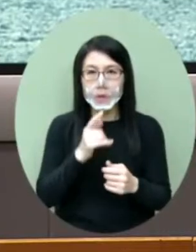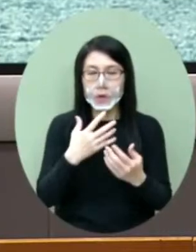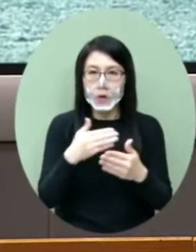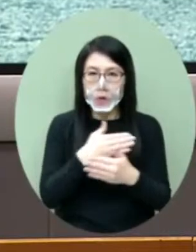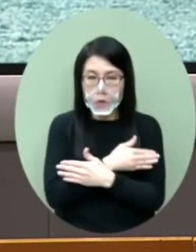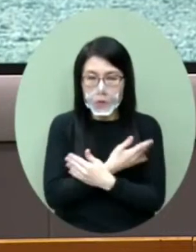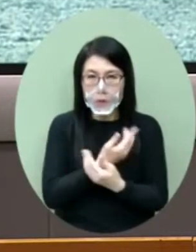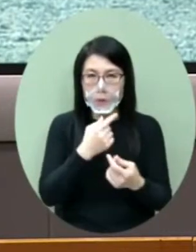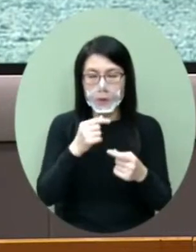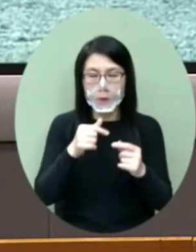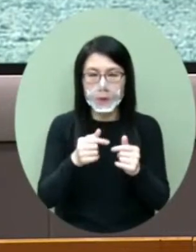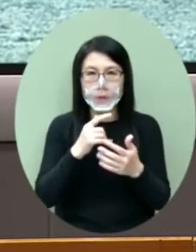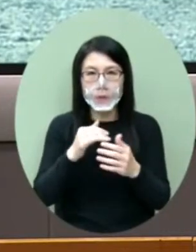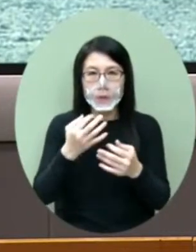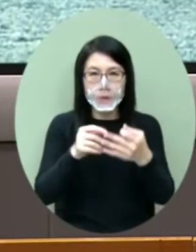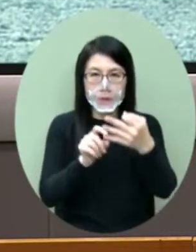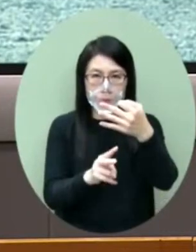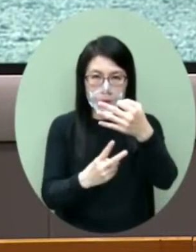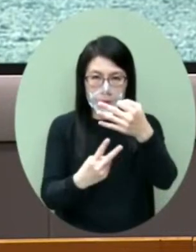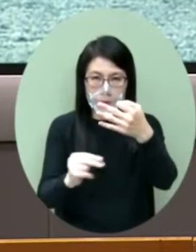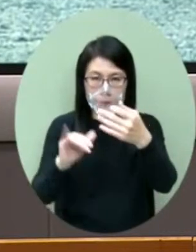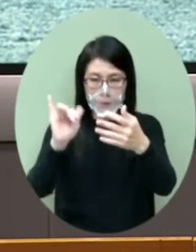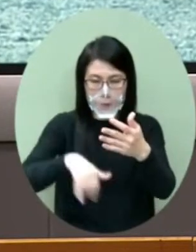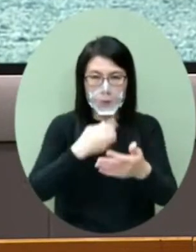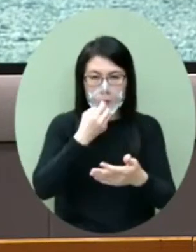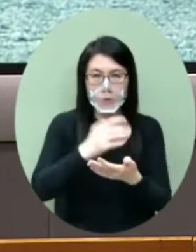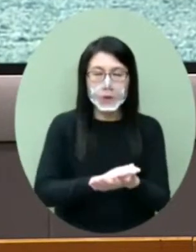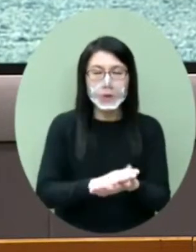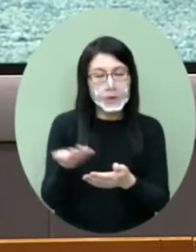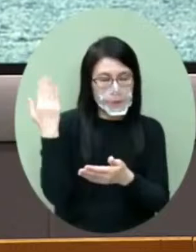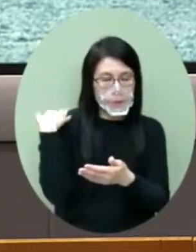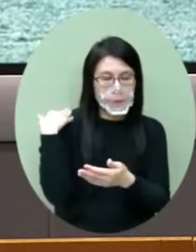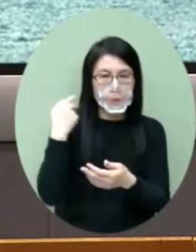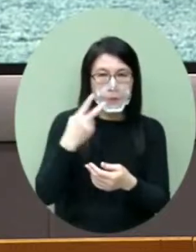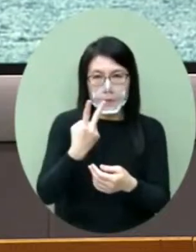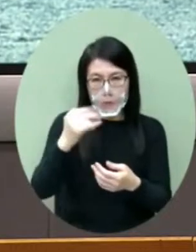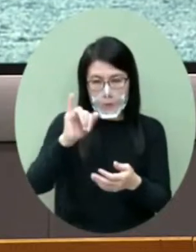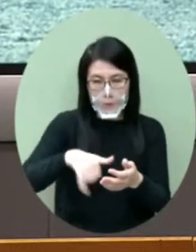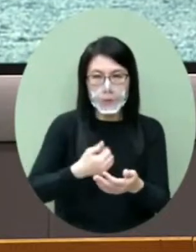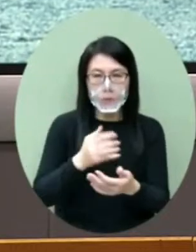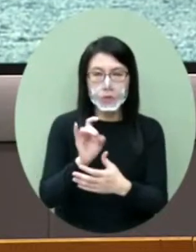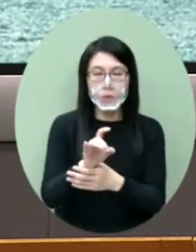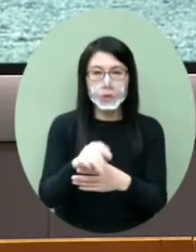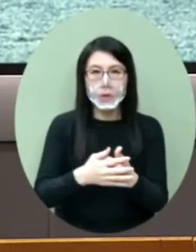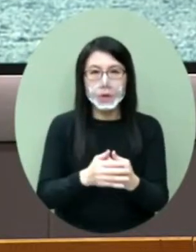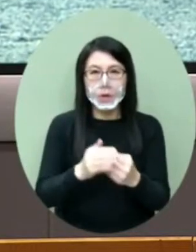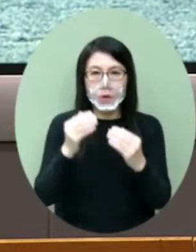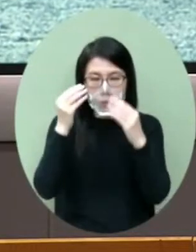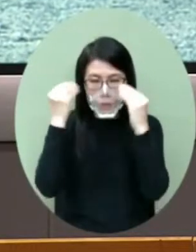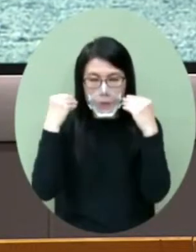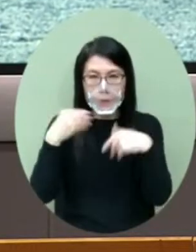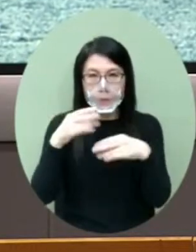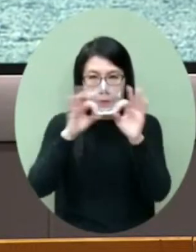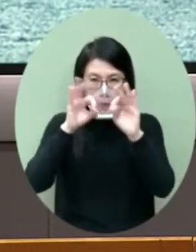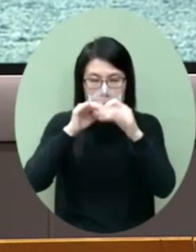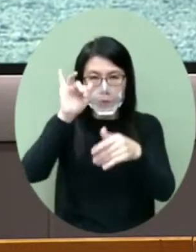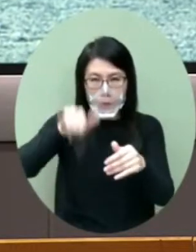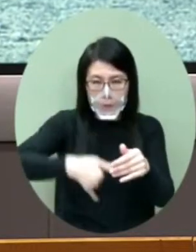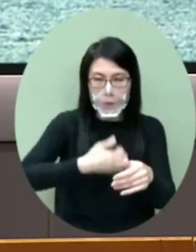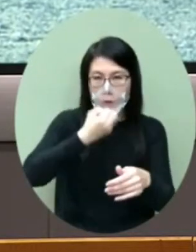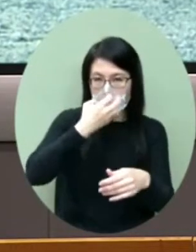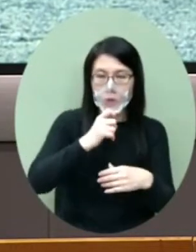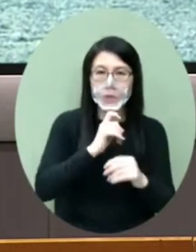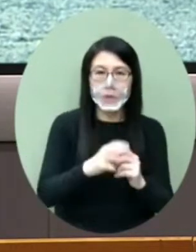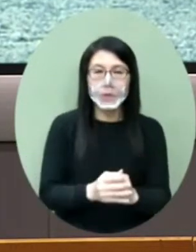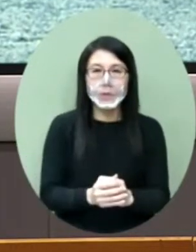27th of March. 2 cases, one from Ireland, arriving on the 27th of March, and also one